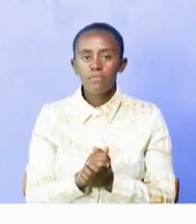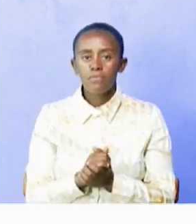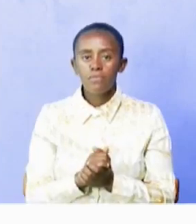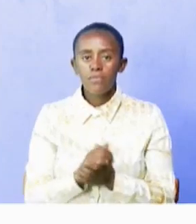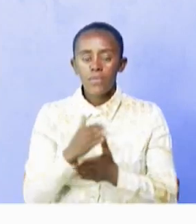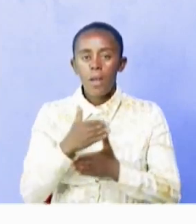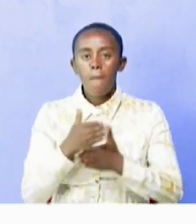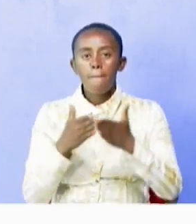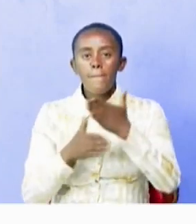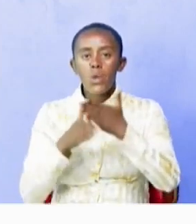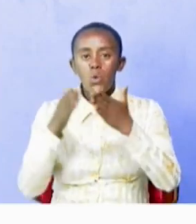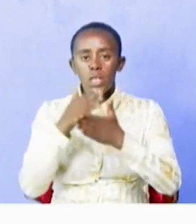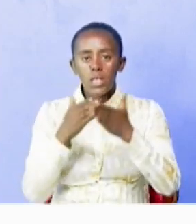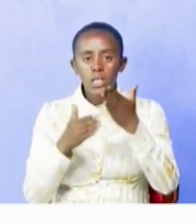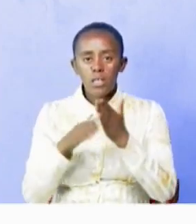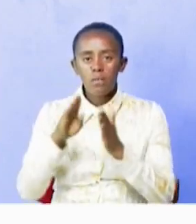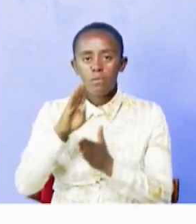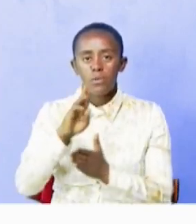building